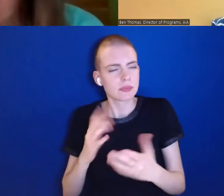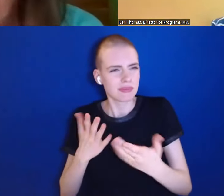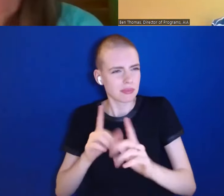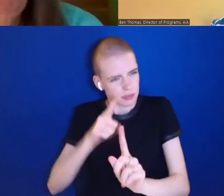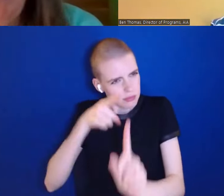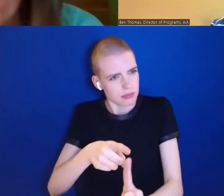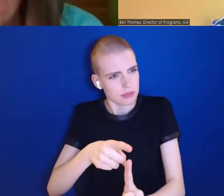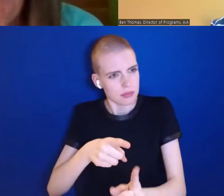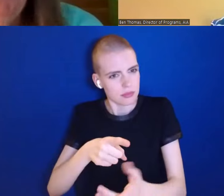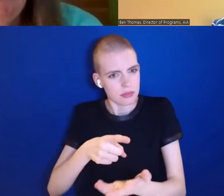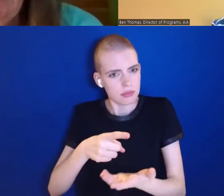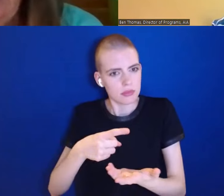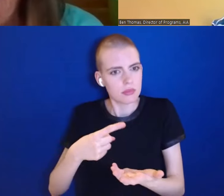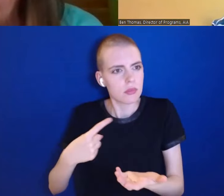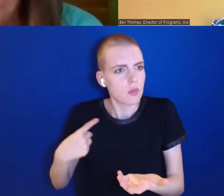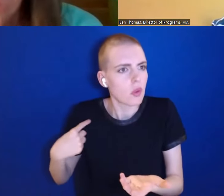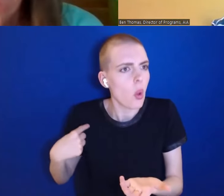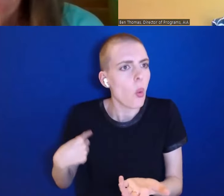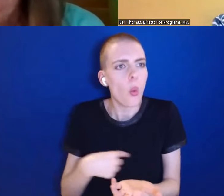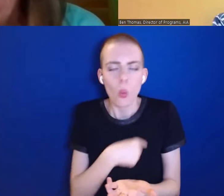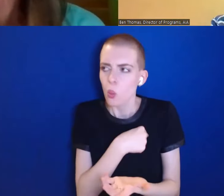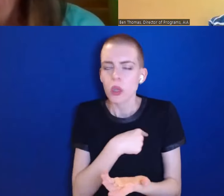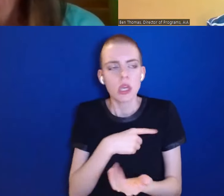appropriating cultural patrimony and,